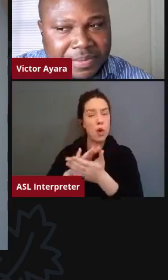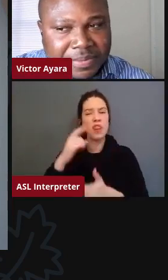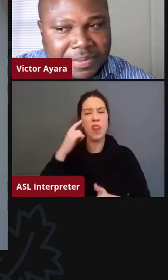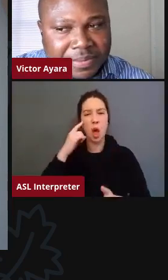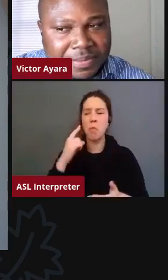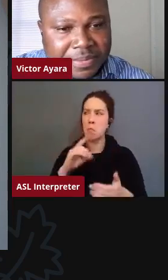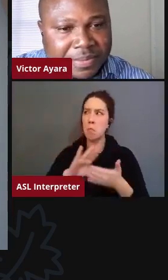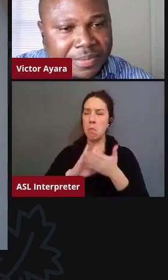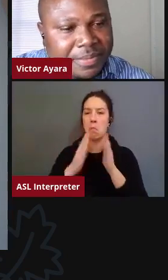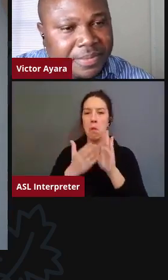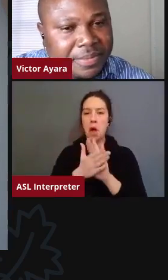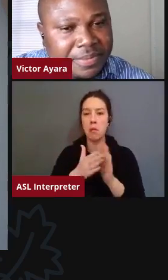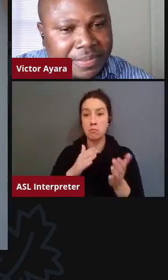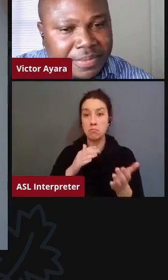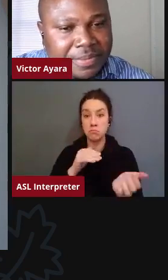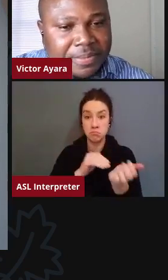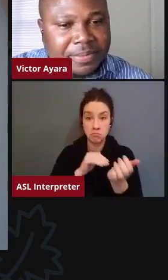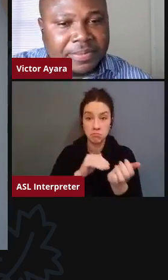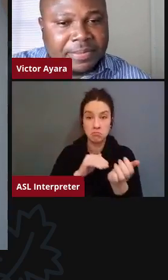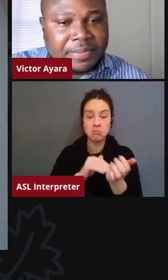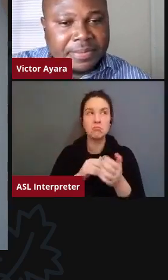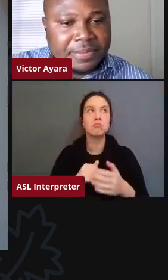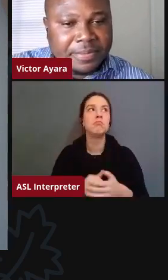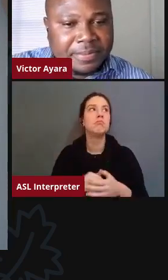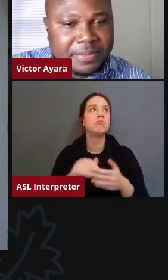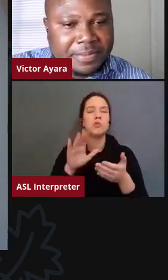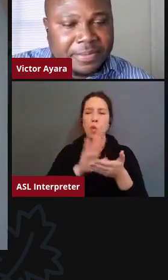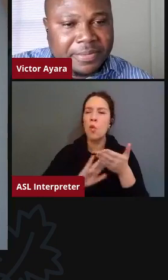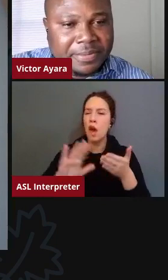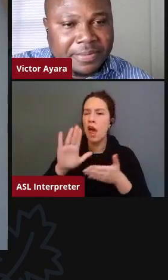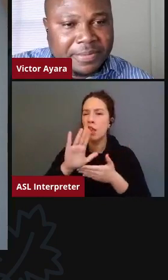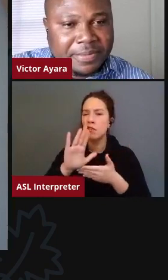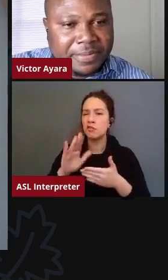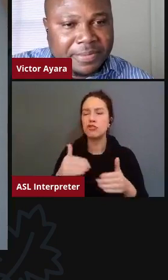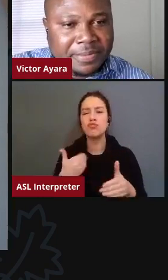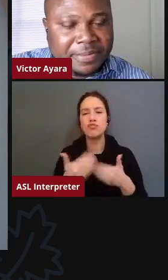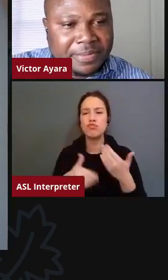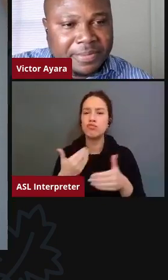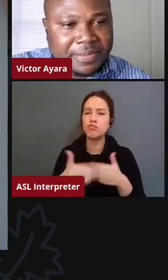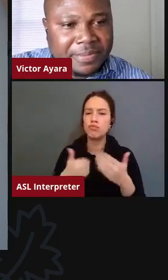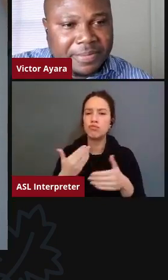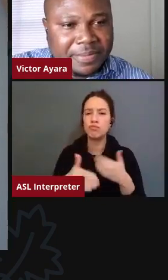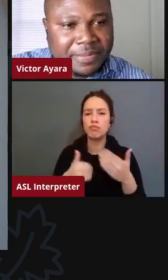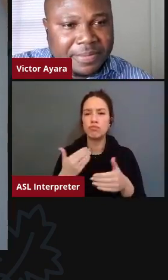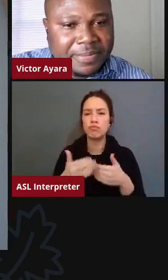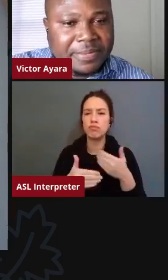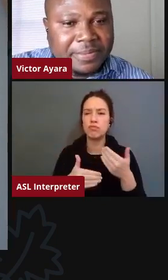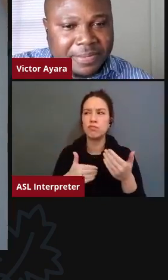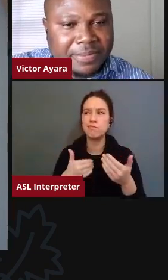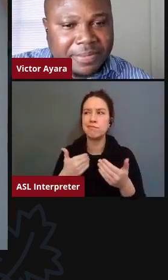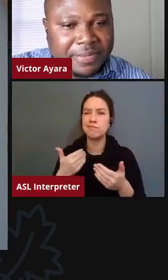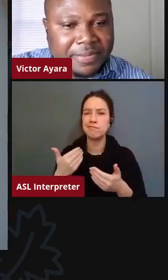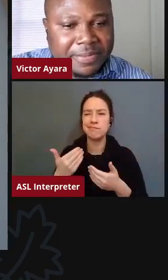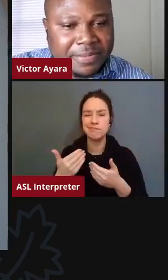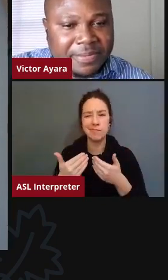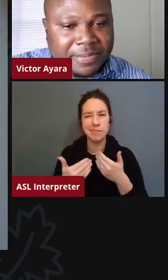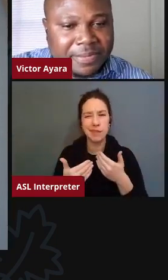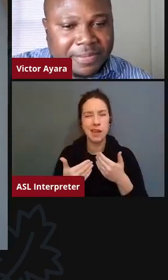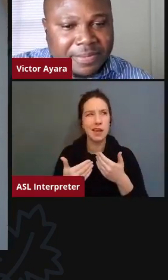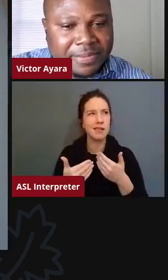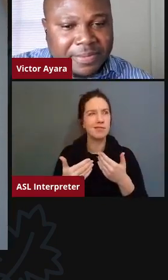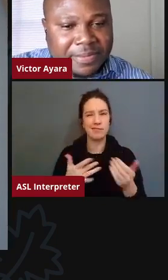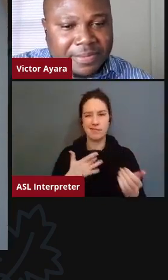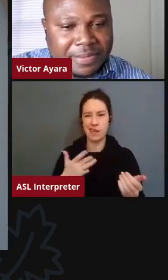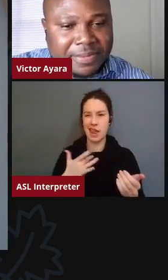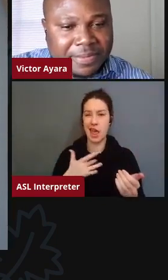college. And around that time, when I was going to school, there wasn't a lot of doctors